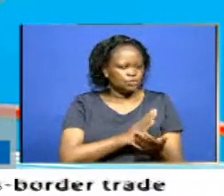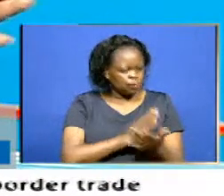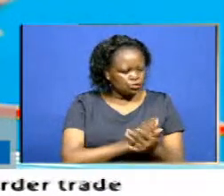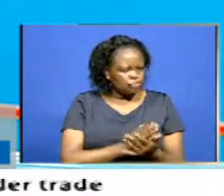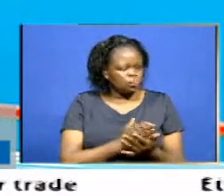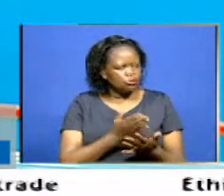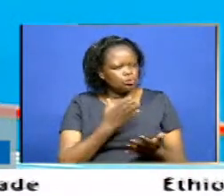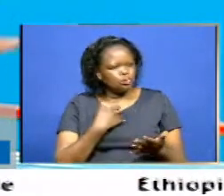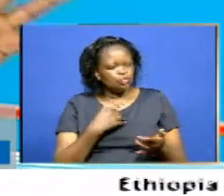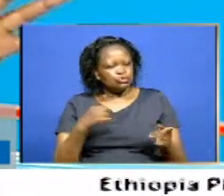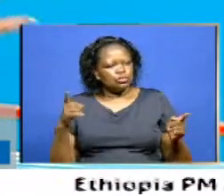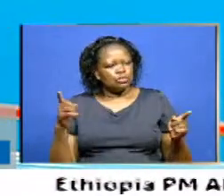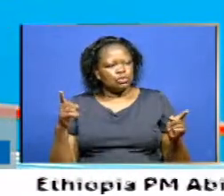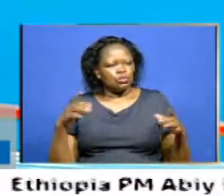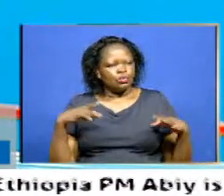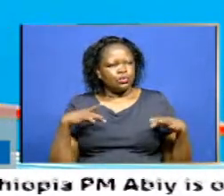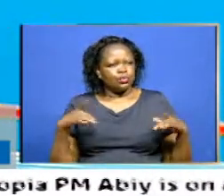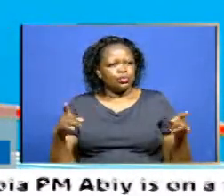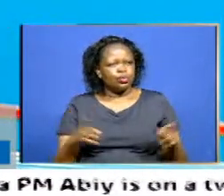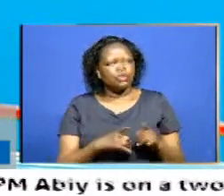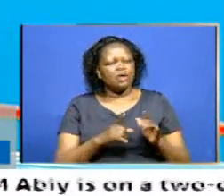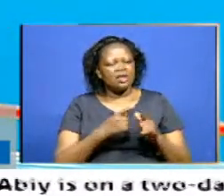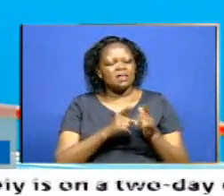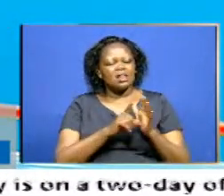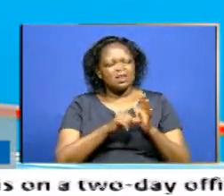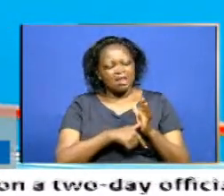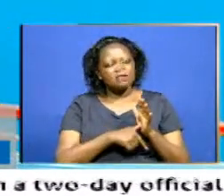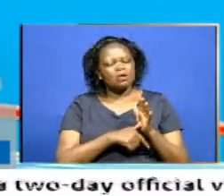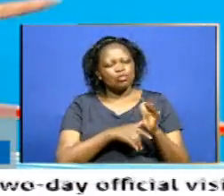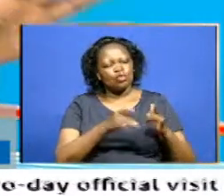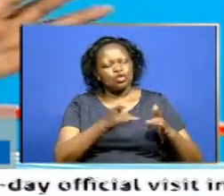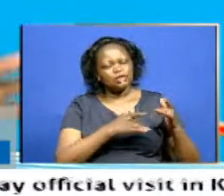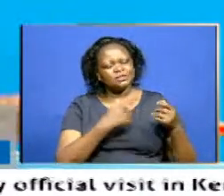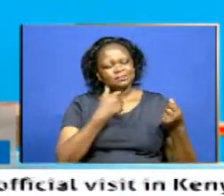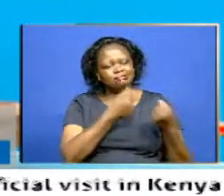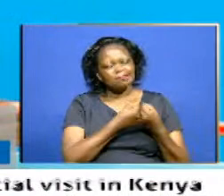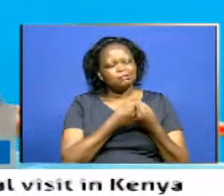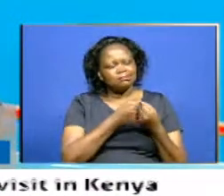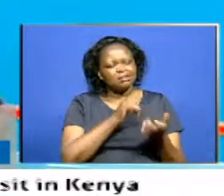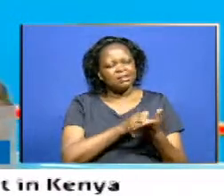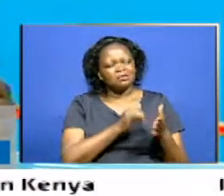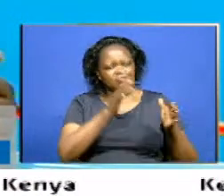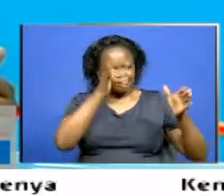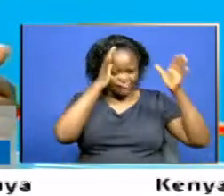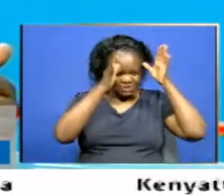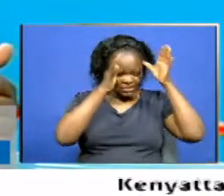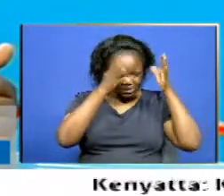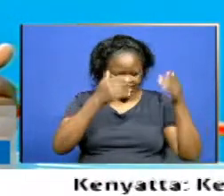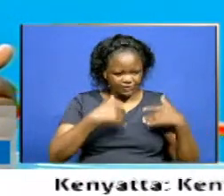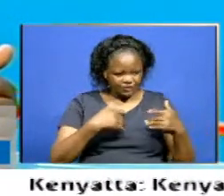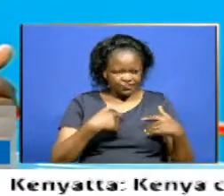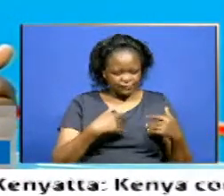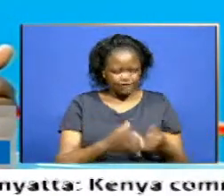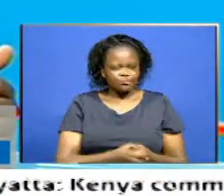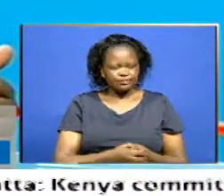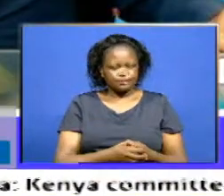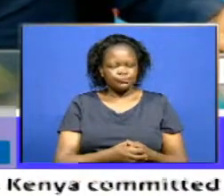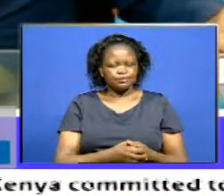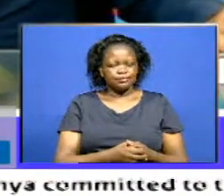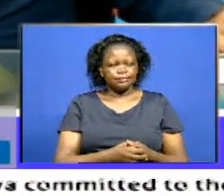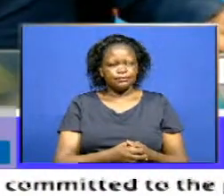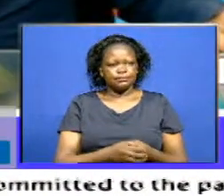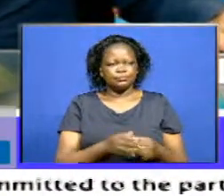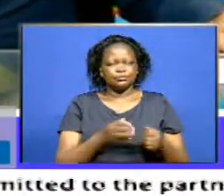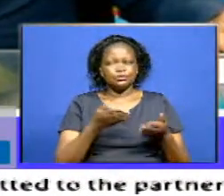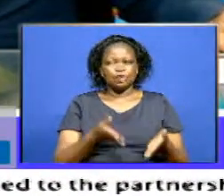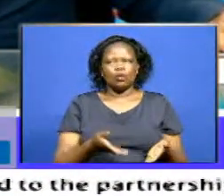us to take a break, and then we'll be coming back. We'll be looking at, you know, some of the challenges, you know, this kind of initiatives has been going through. Now we want to